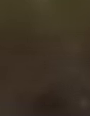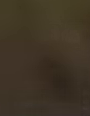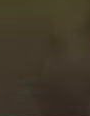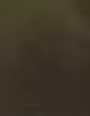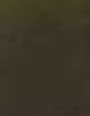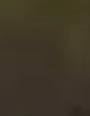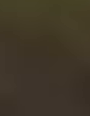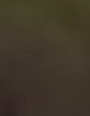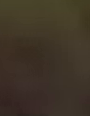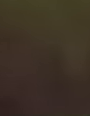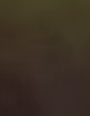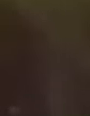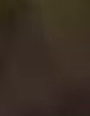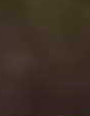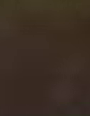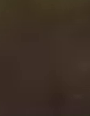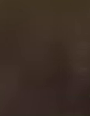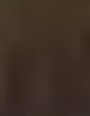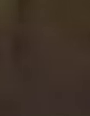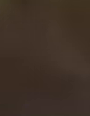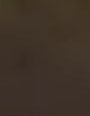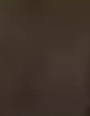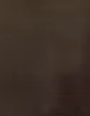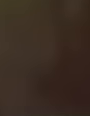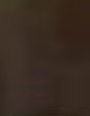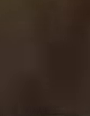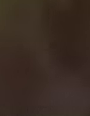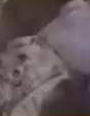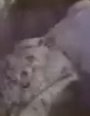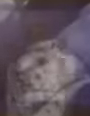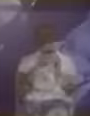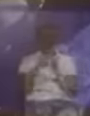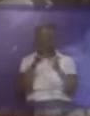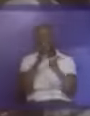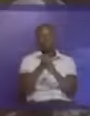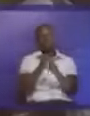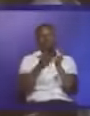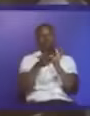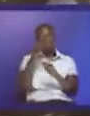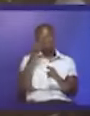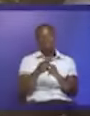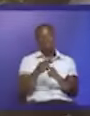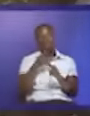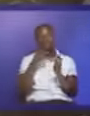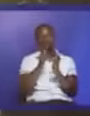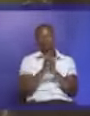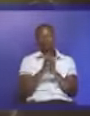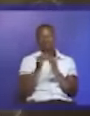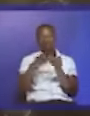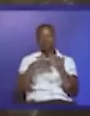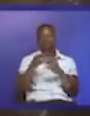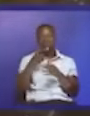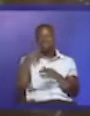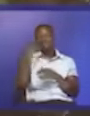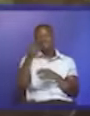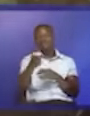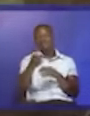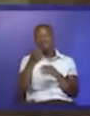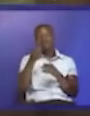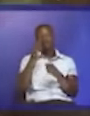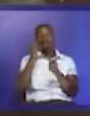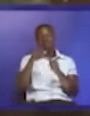mix everything in prayer and round it up in the name of Jesus and hope that something we have said will find a way of